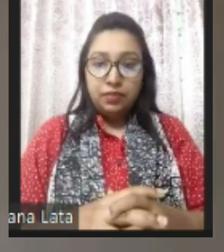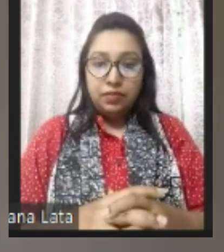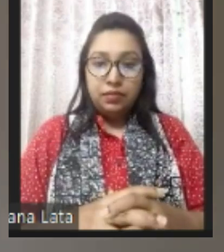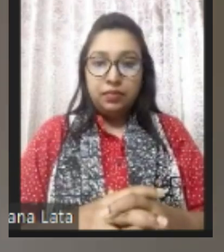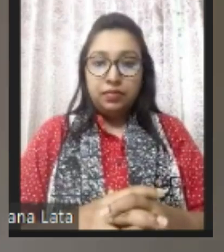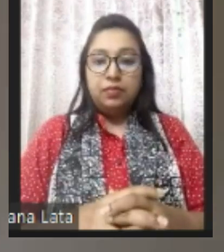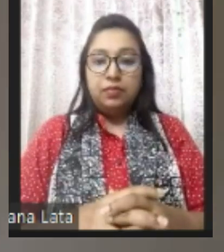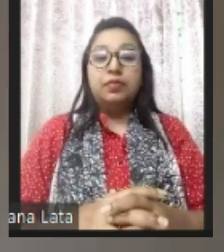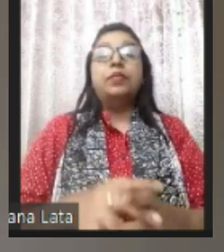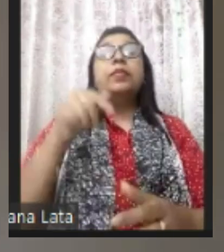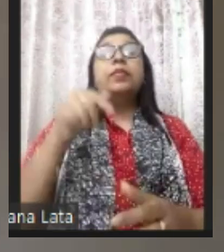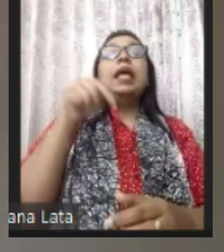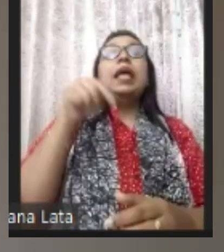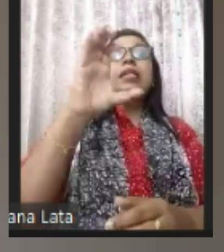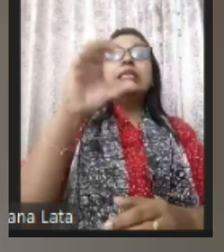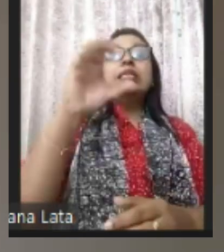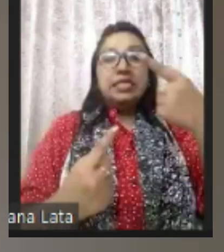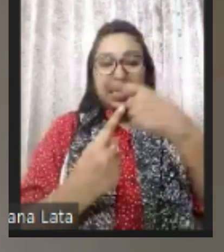ICT in